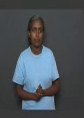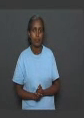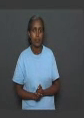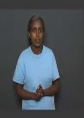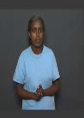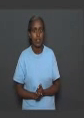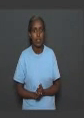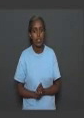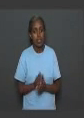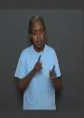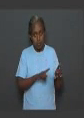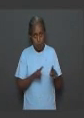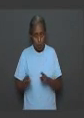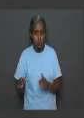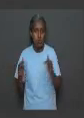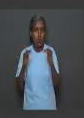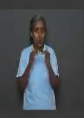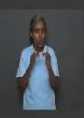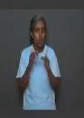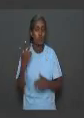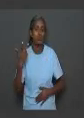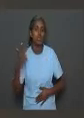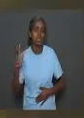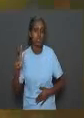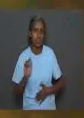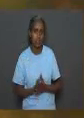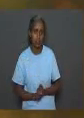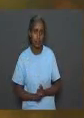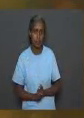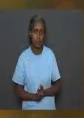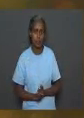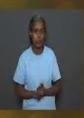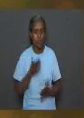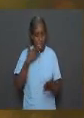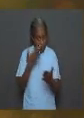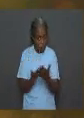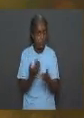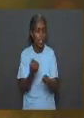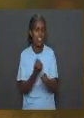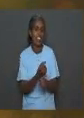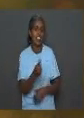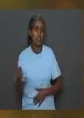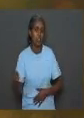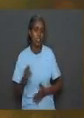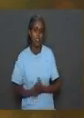It is also equal to 13. Well done, everyone.